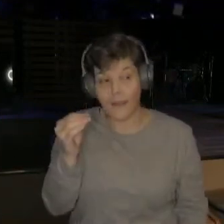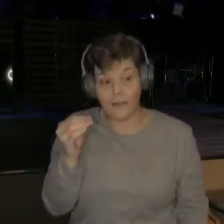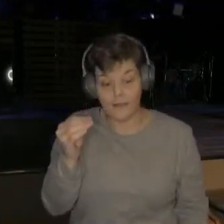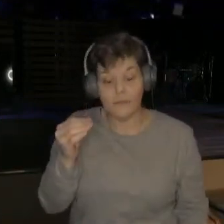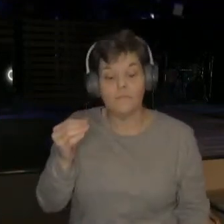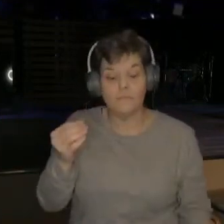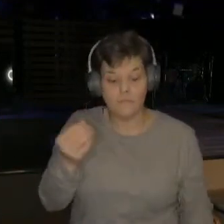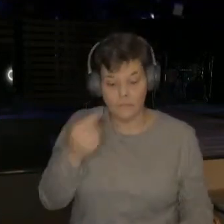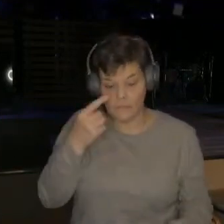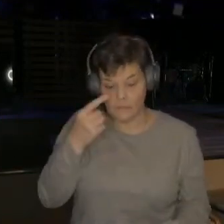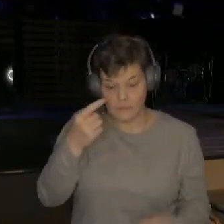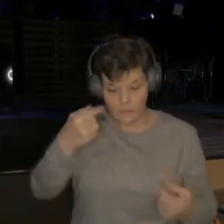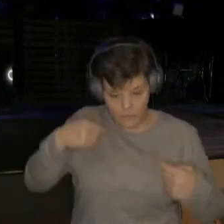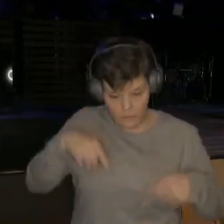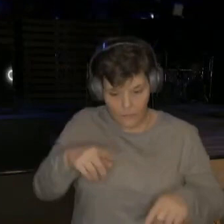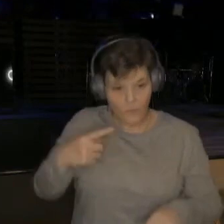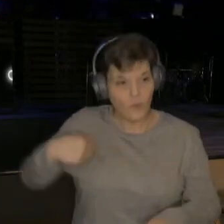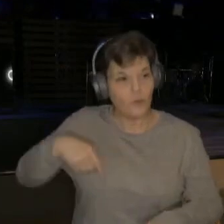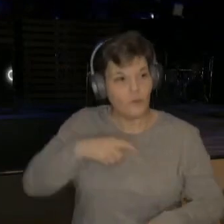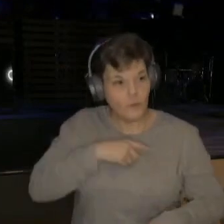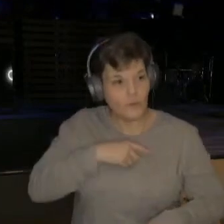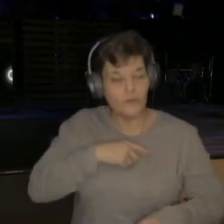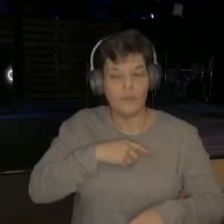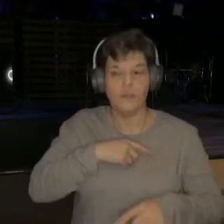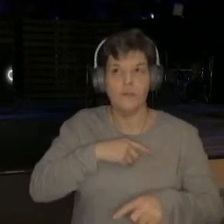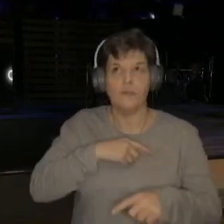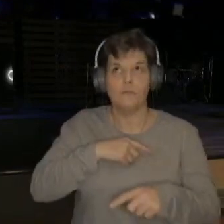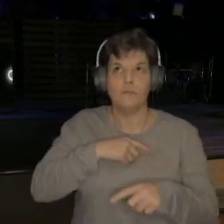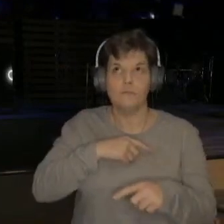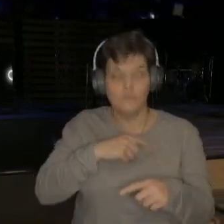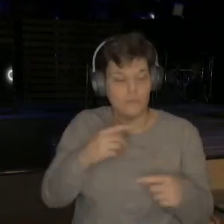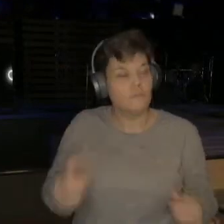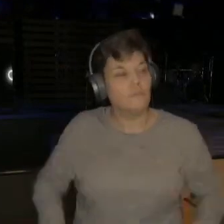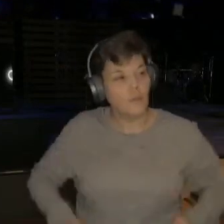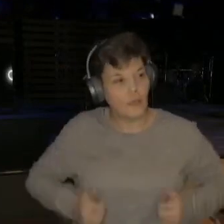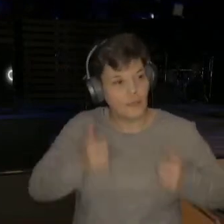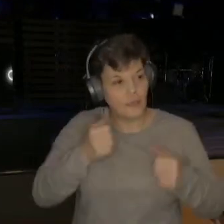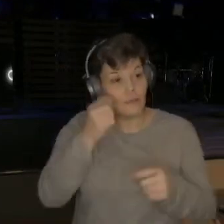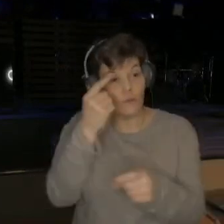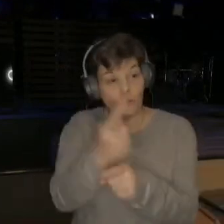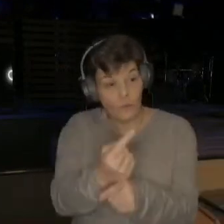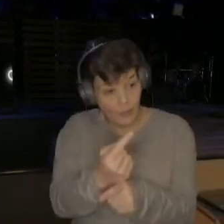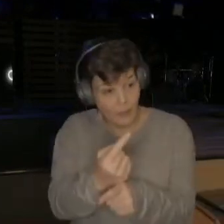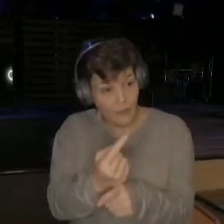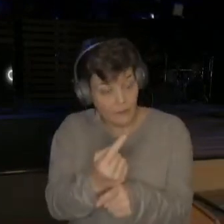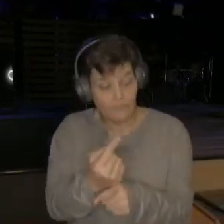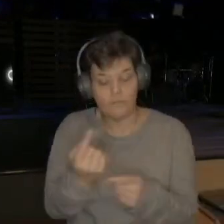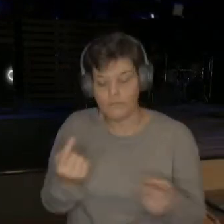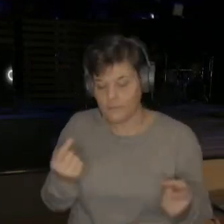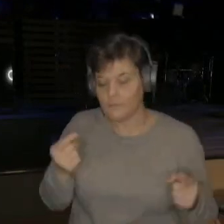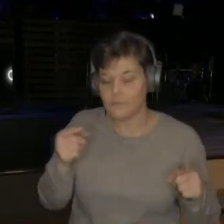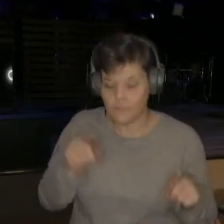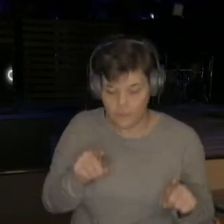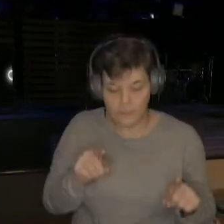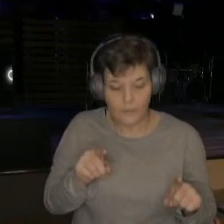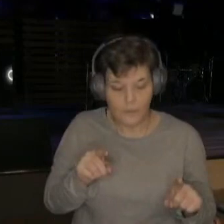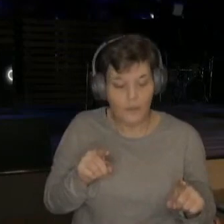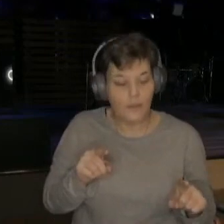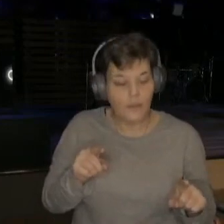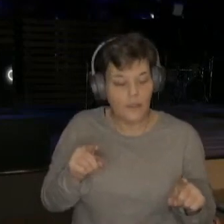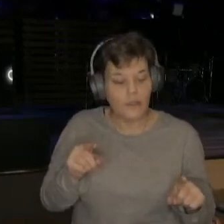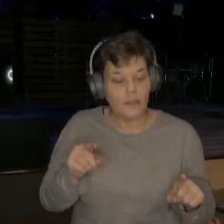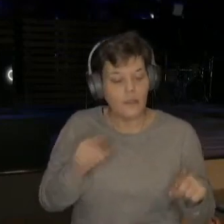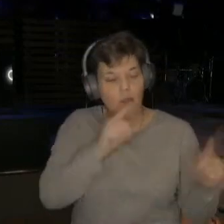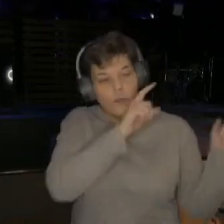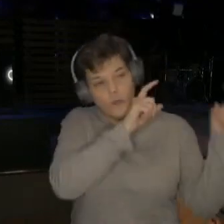goodness. Consider the younger son in this story. He did nothing that we read of that earned his